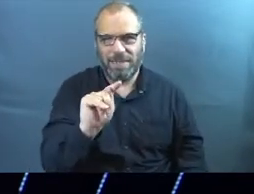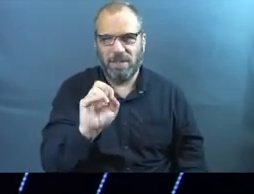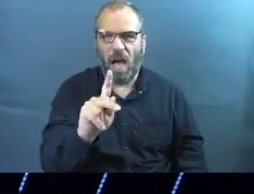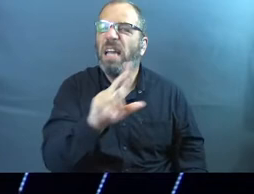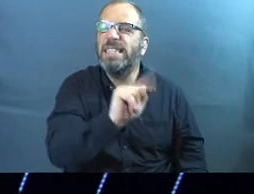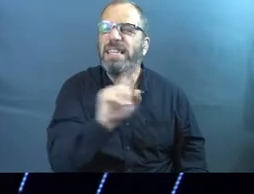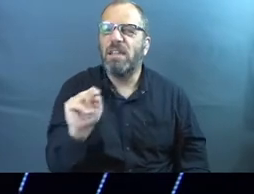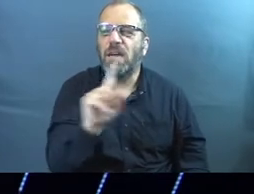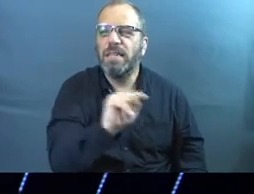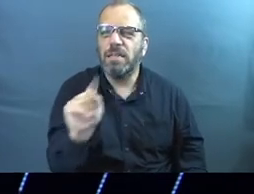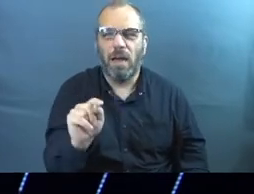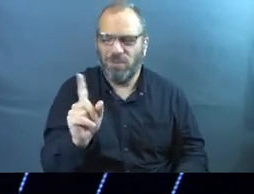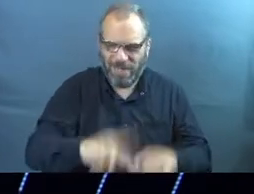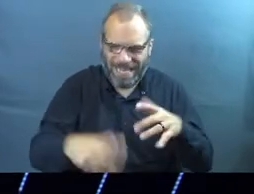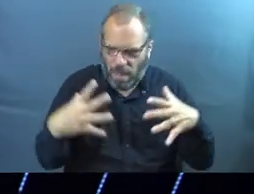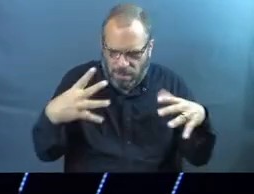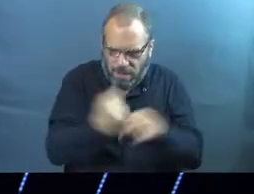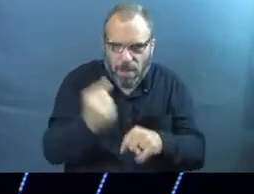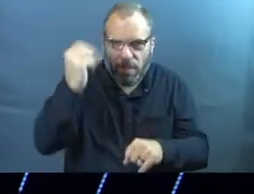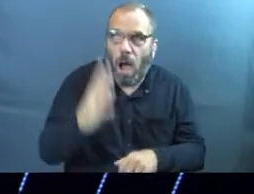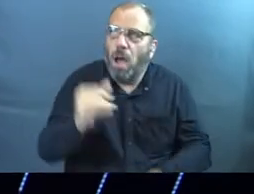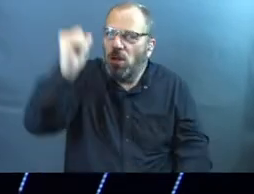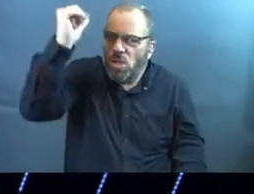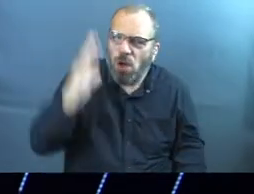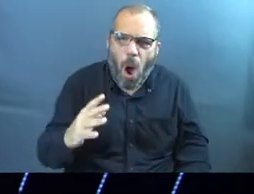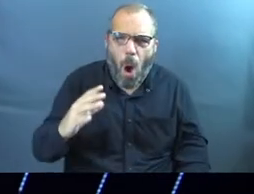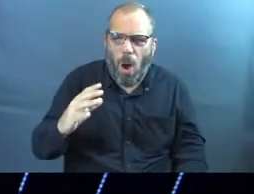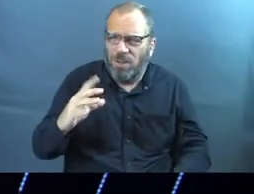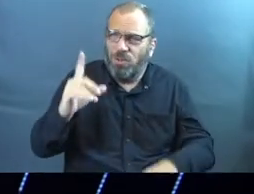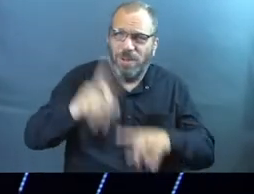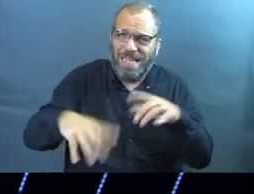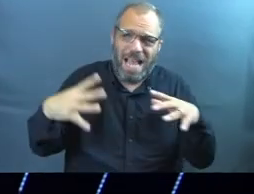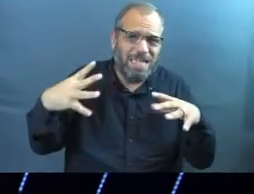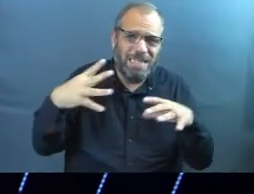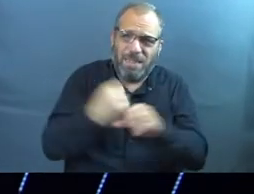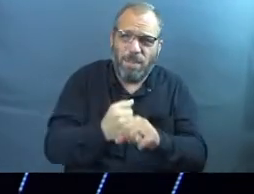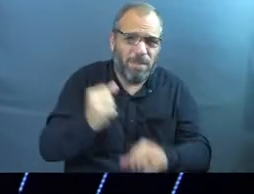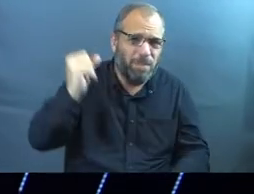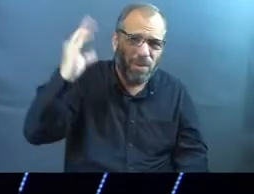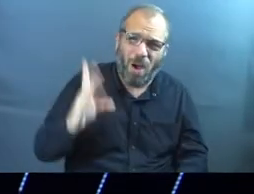You cannot sum him up. God is unsummupable.